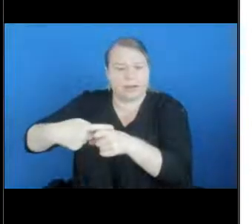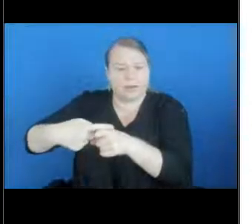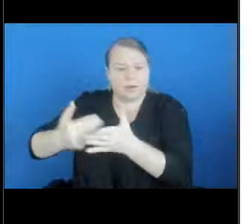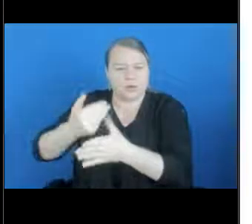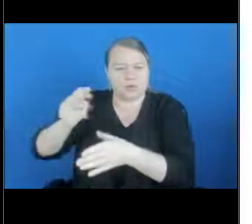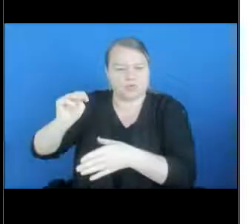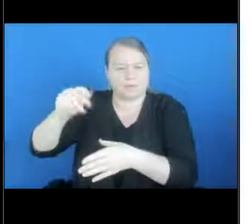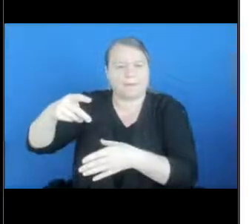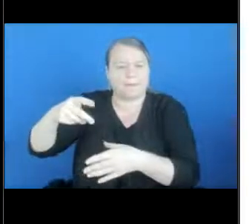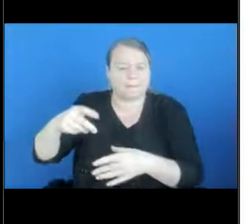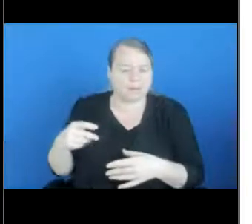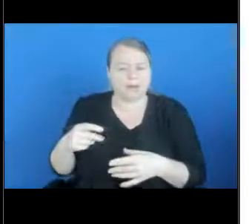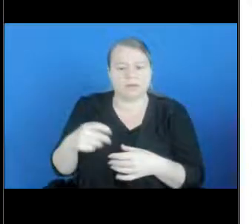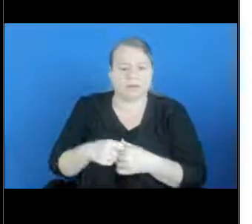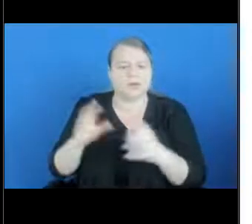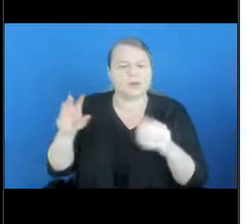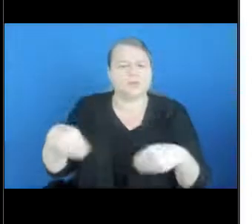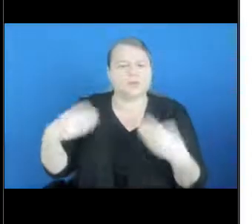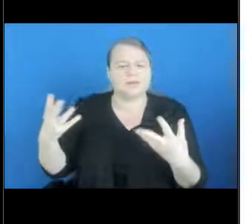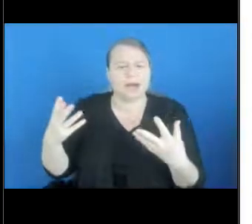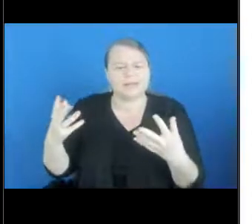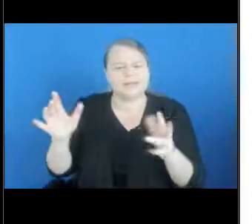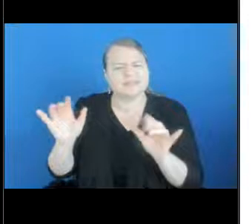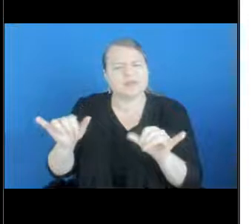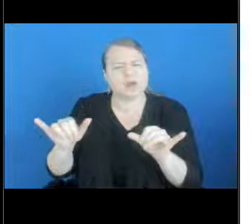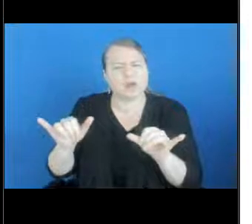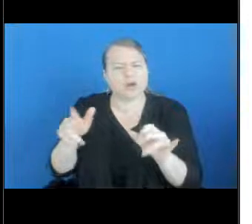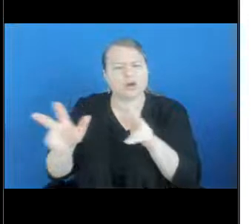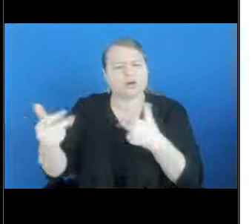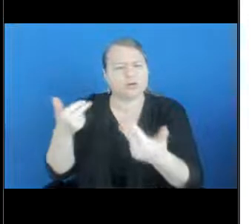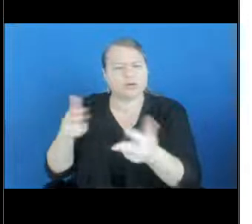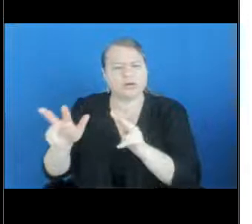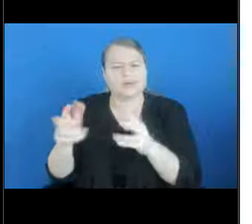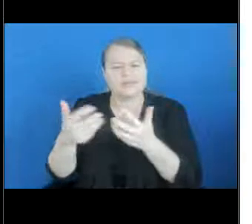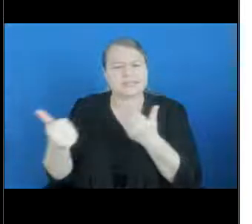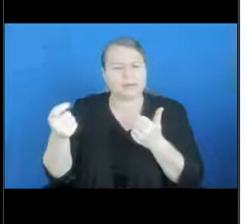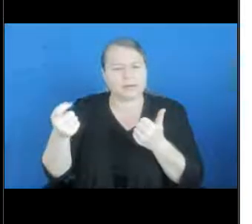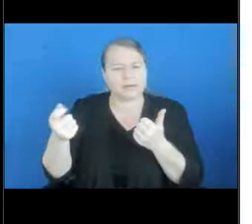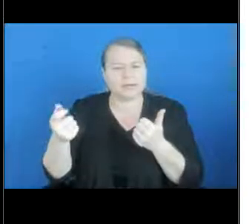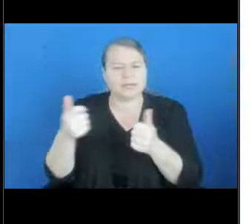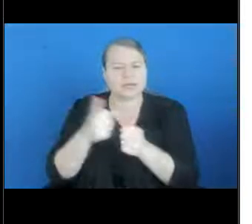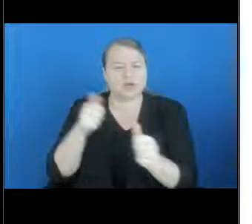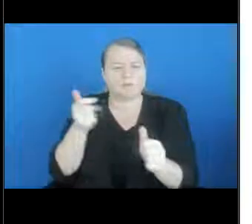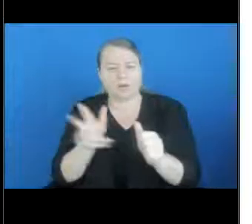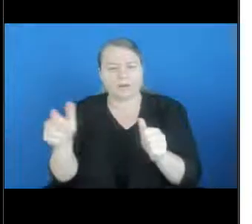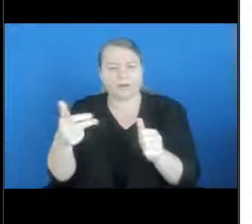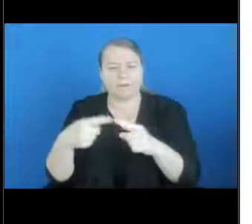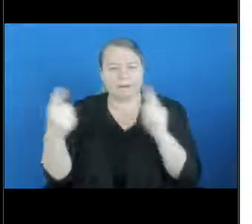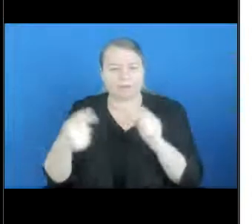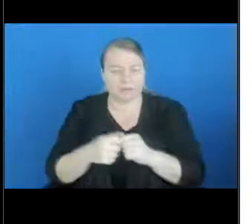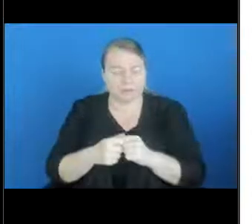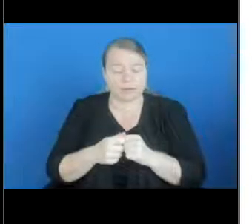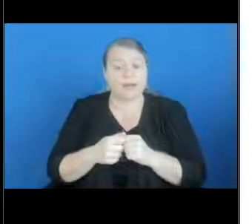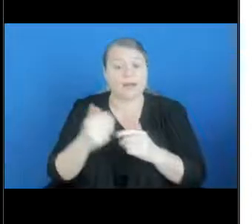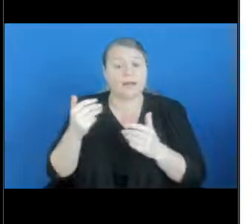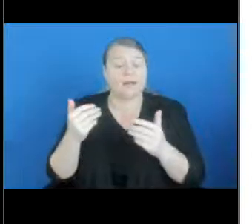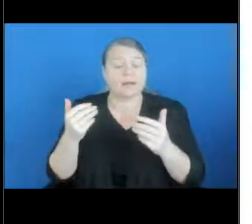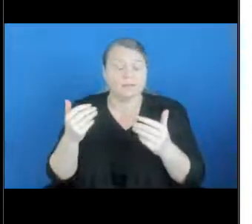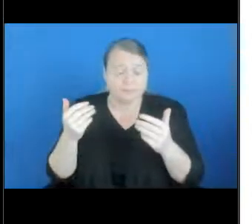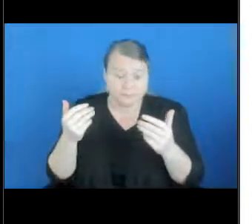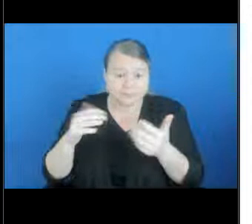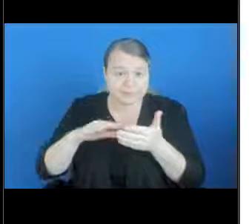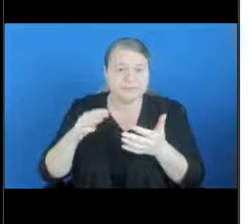similar movements to the existing interchange, but separates them to avoid conflicts and weaving, to eliminate potential conflicts between vehicles and